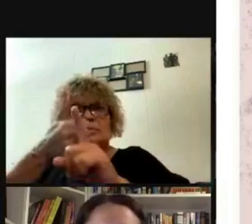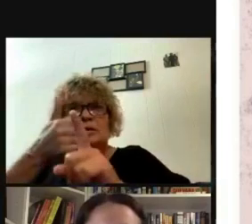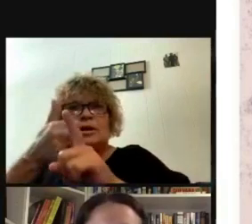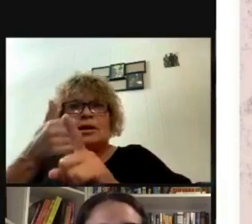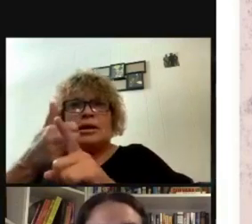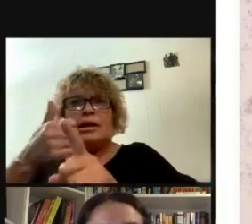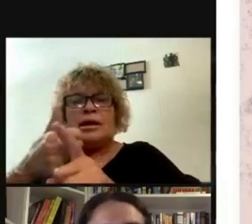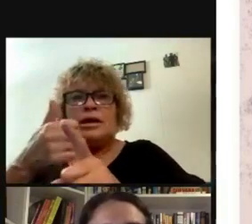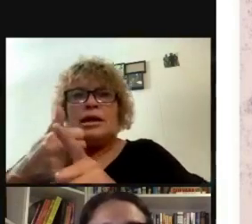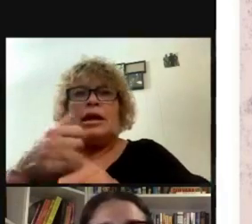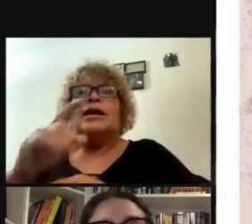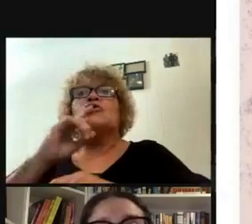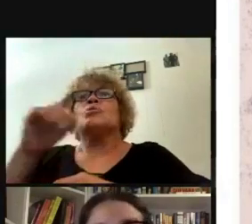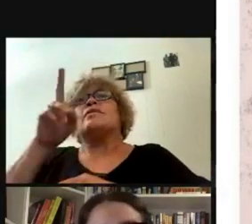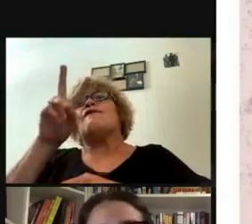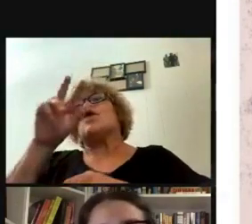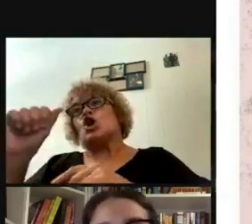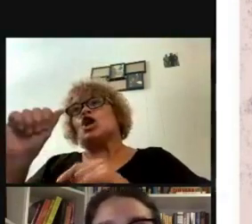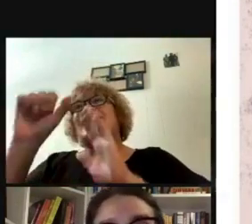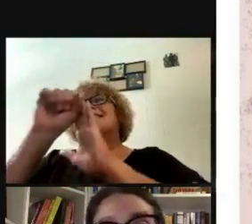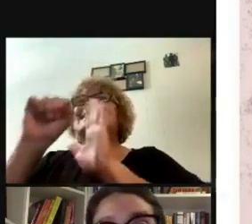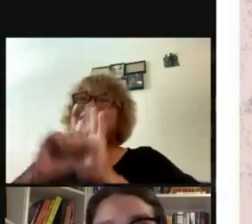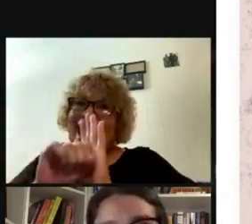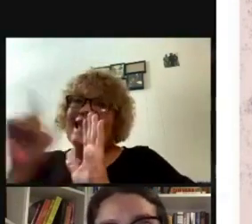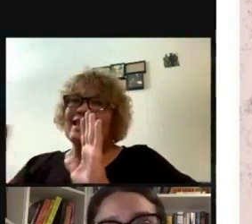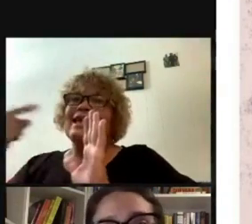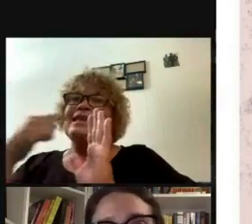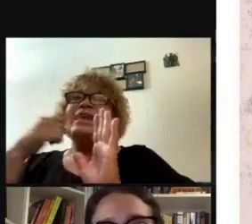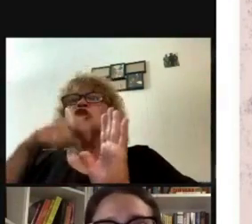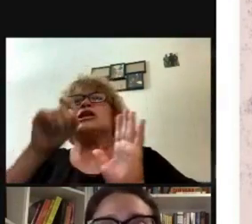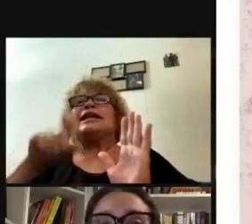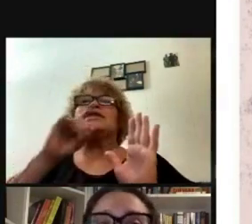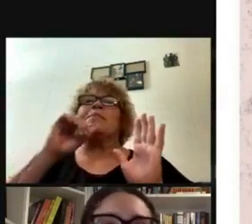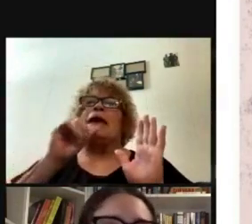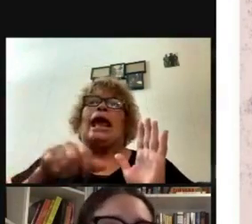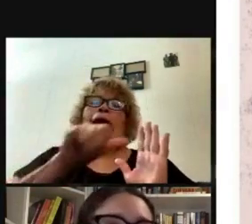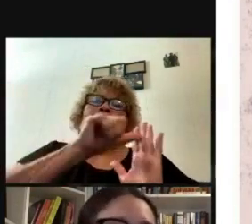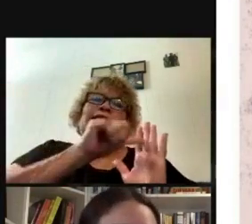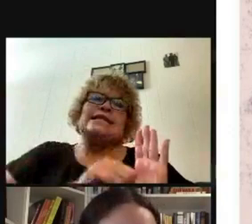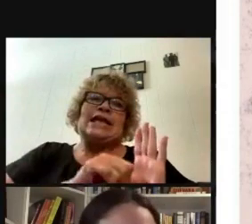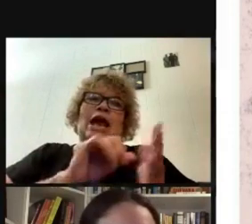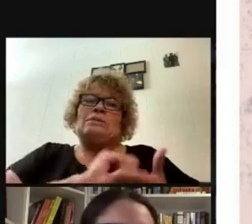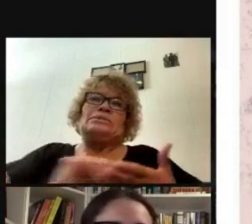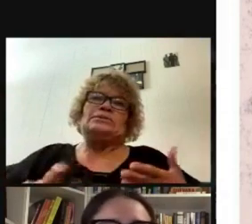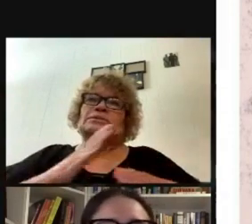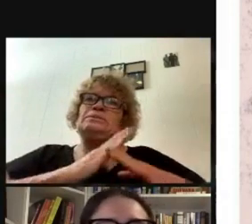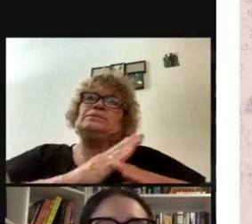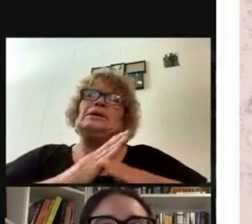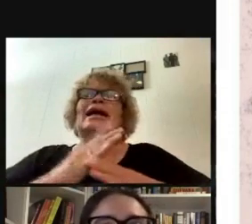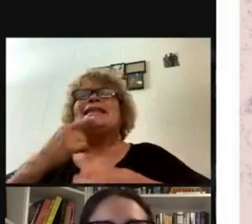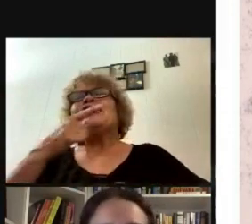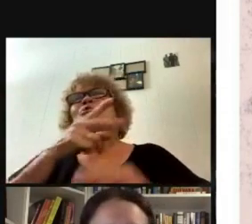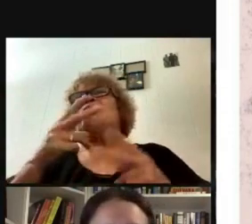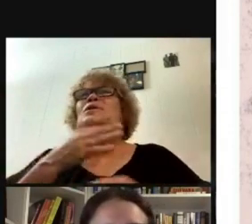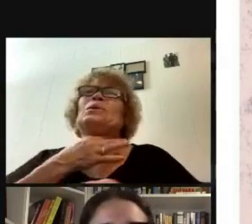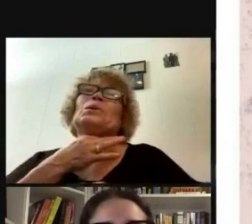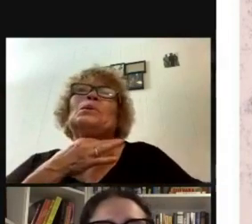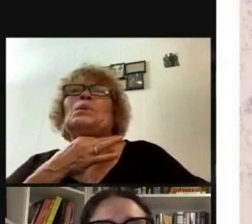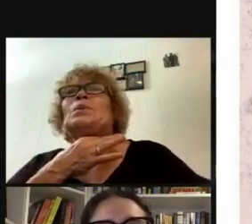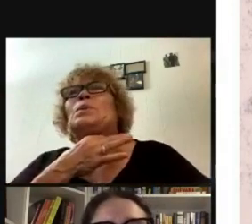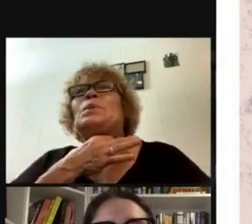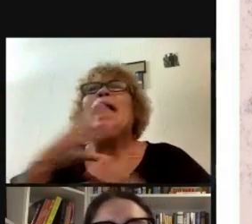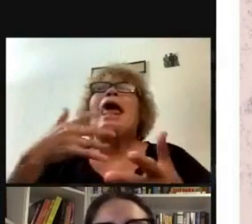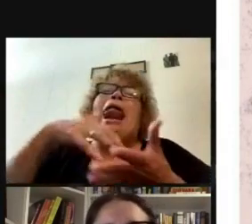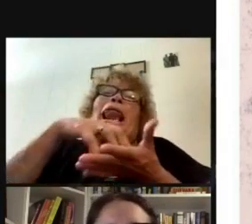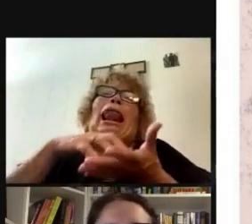Virginia state authorities claimed needed to be sterilized because they described her as promiscuous, they described her as feeble-minded.